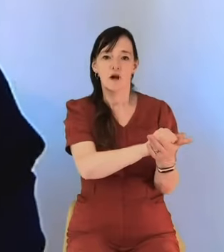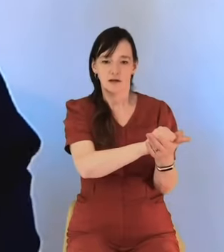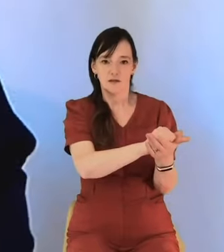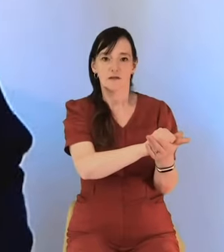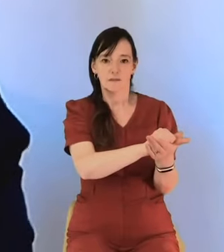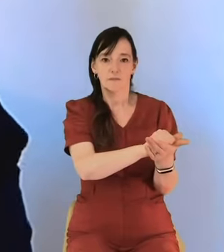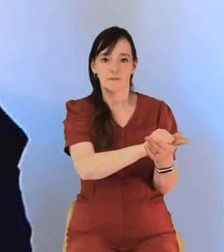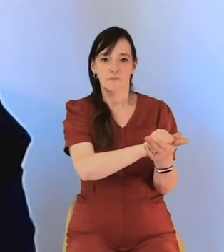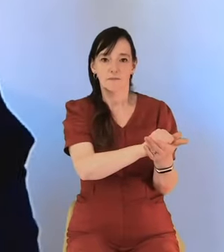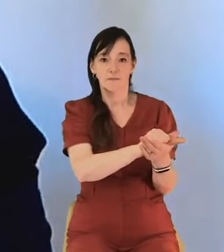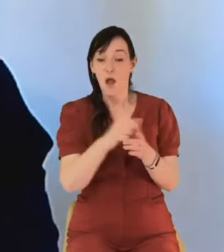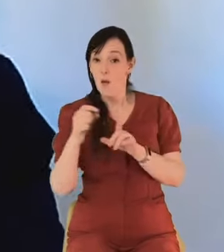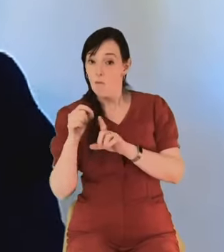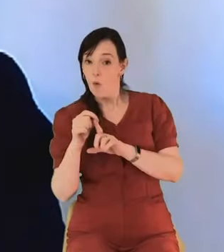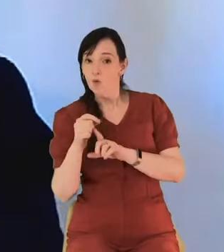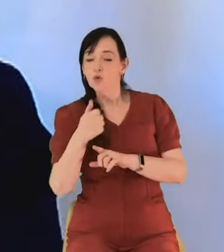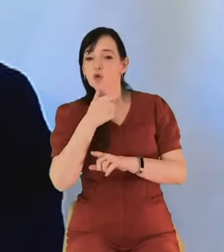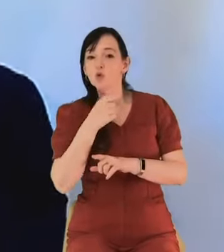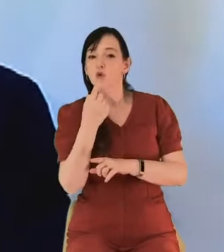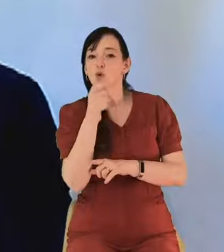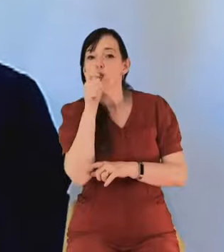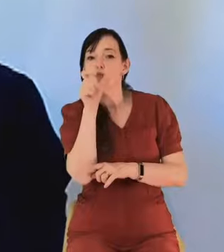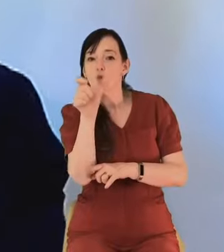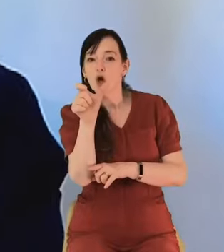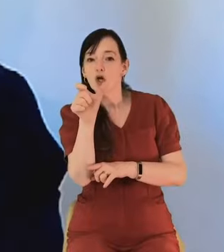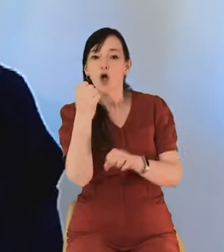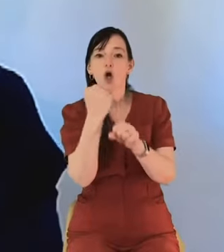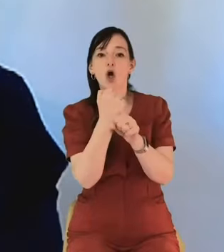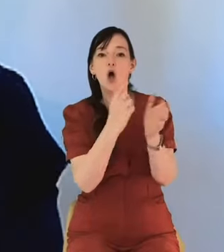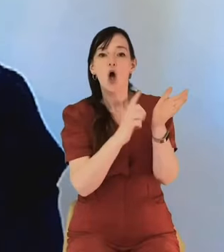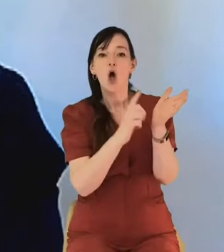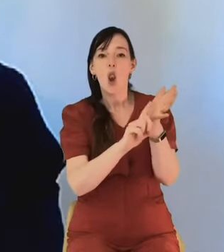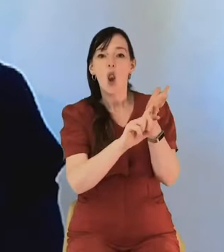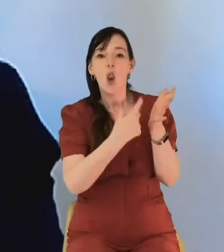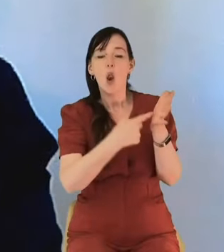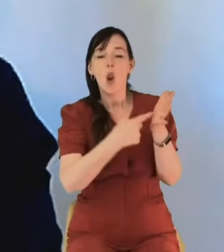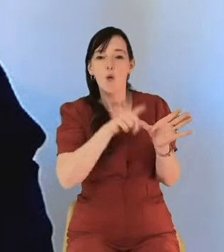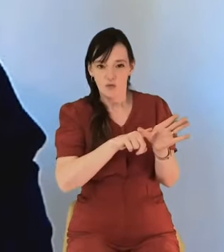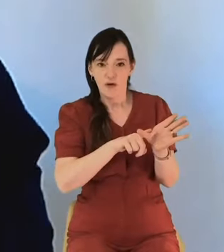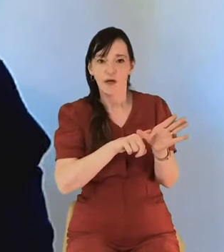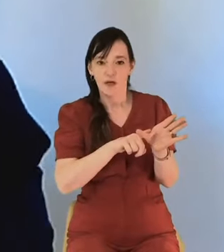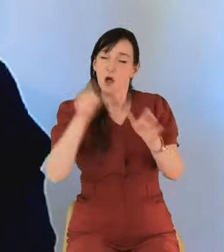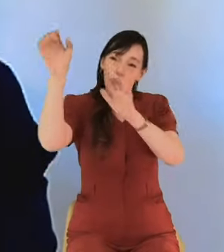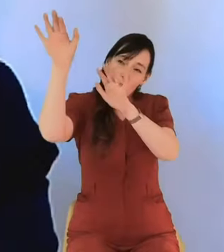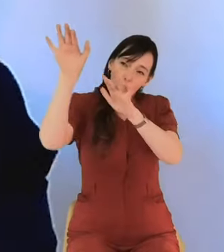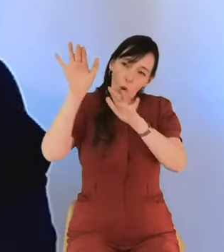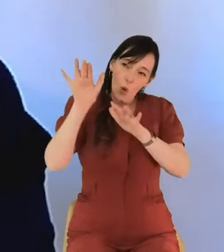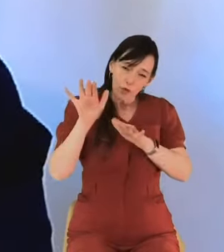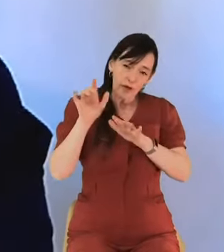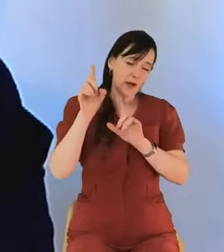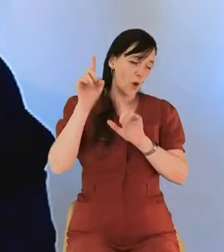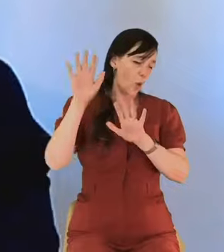The word that Paul uses to describe it is glory. Jesus' glory is